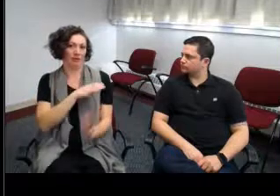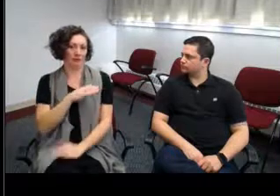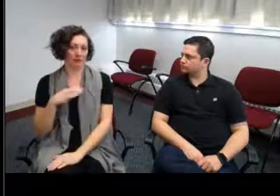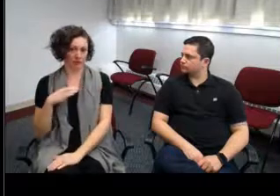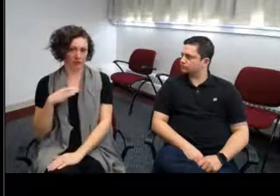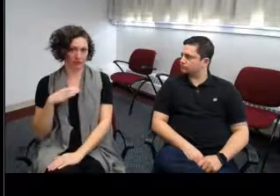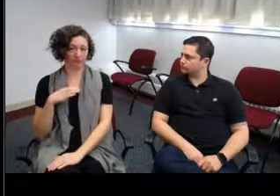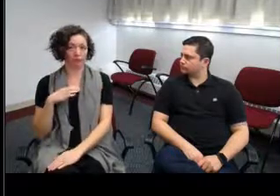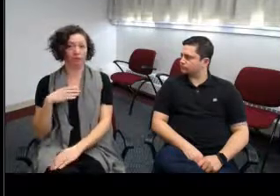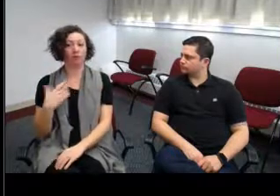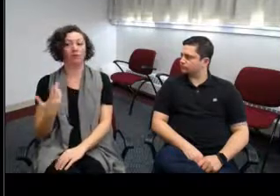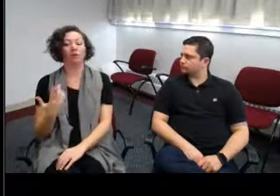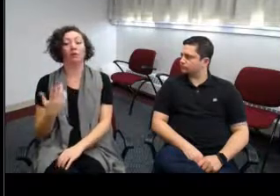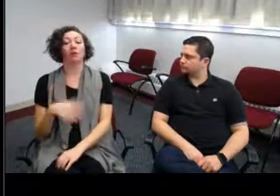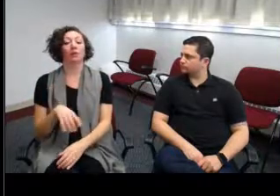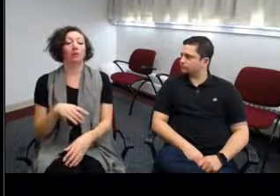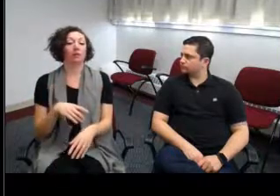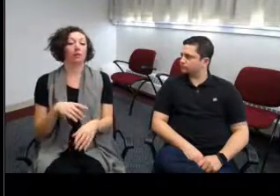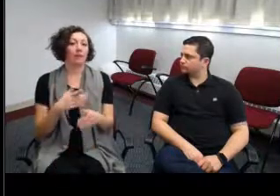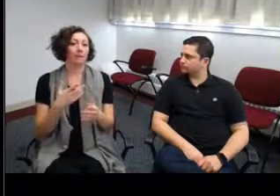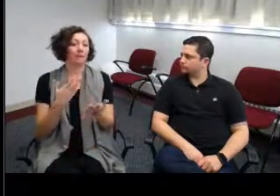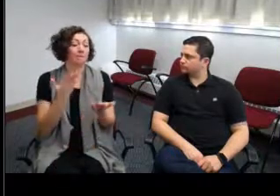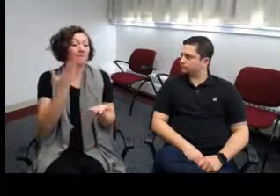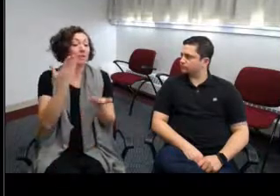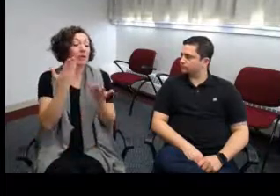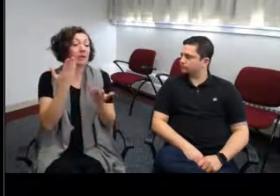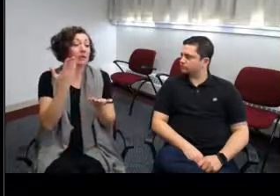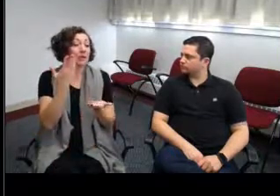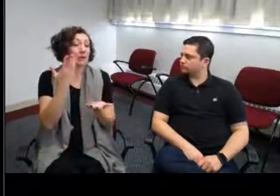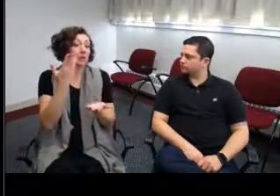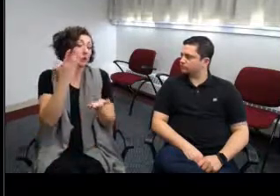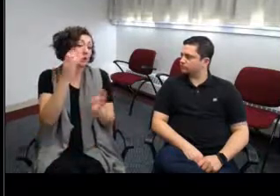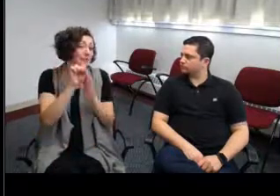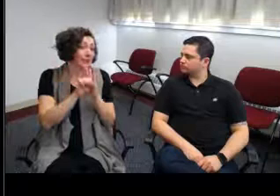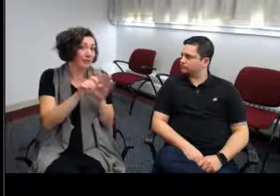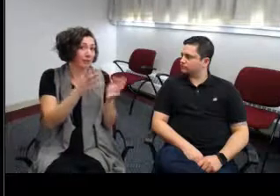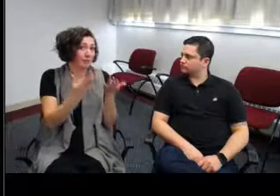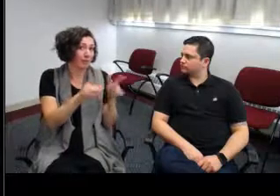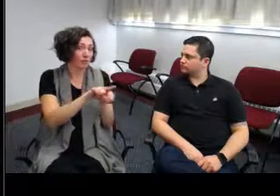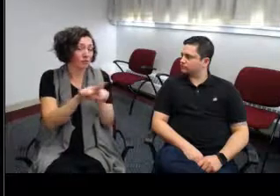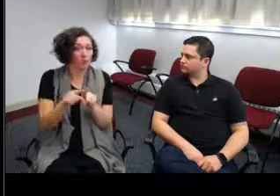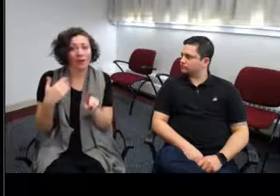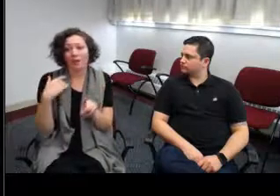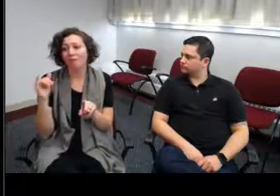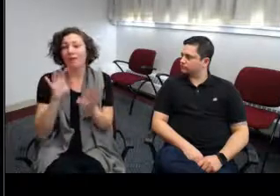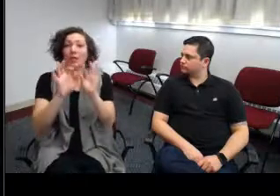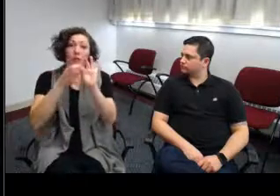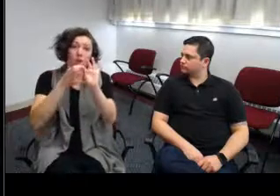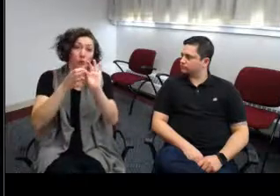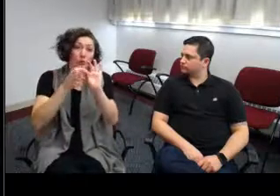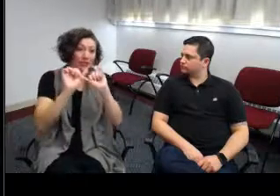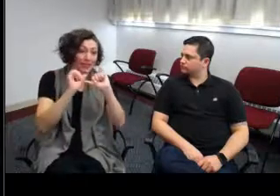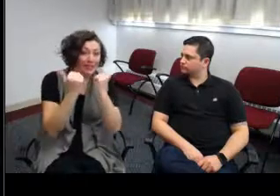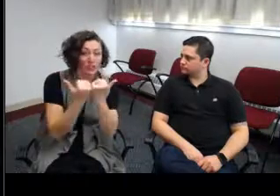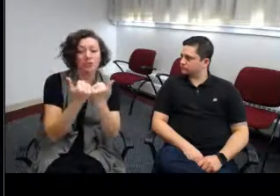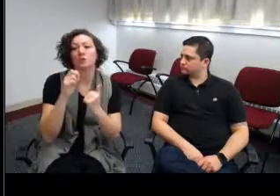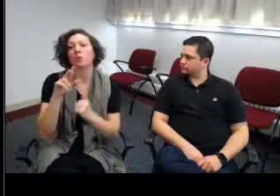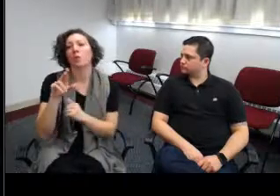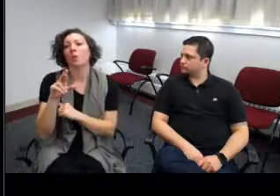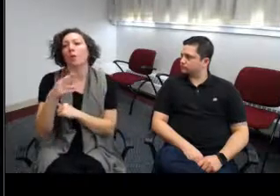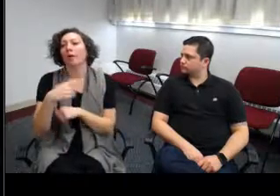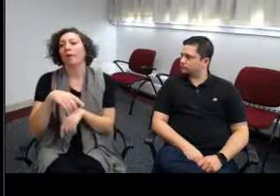own, to reach out to your state's commission for the deaf and hard of hearing. It could be that your